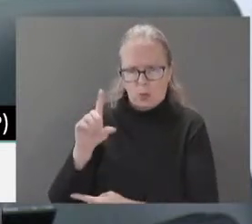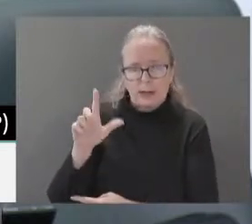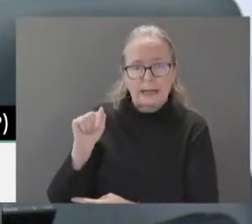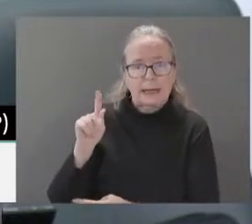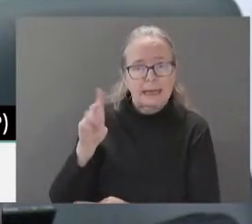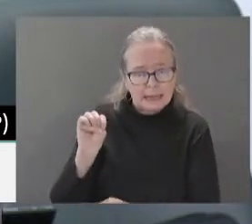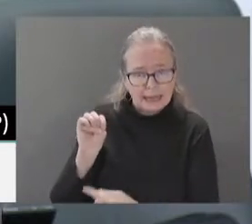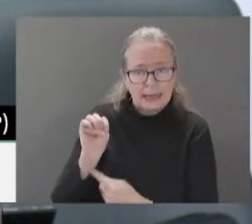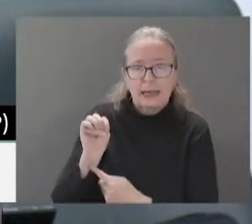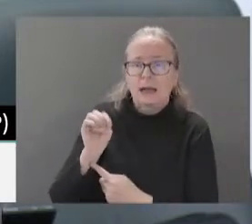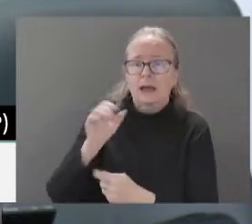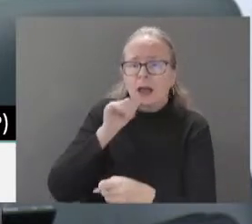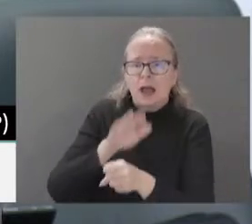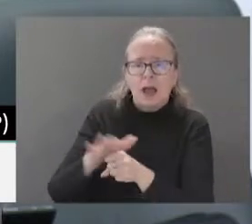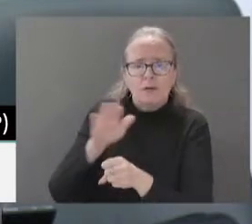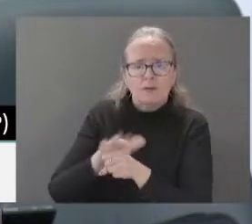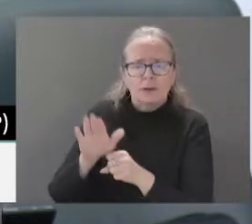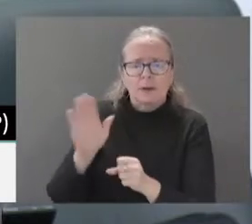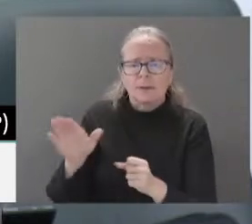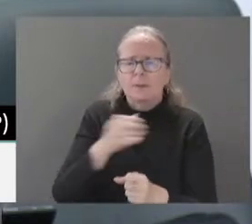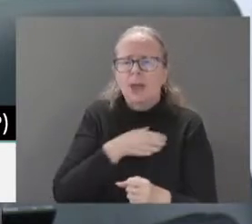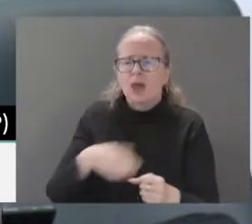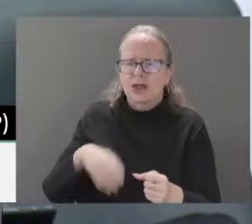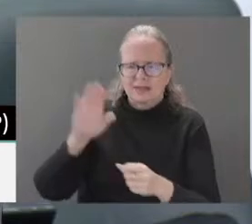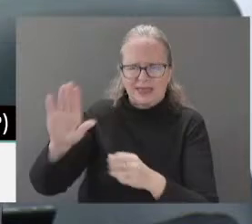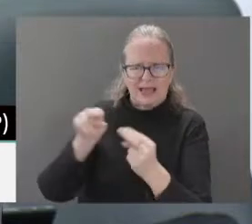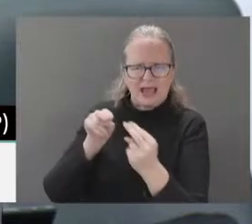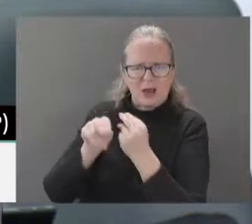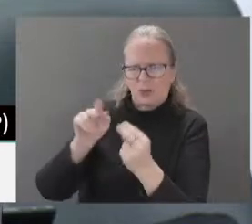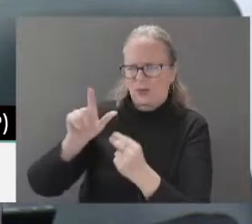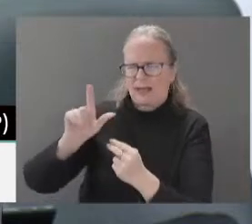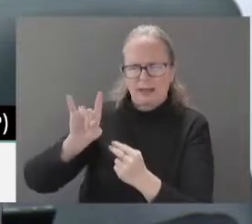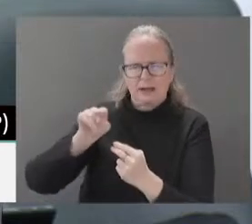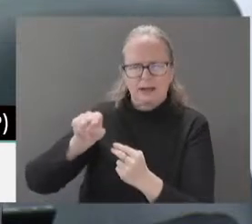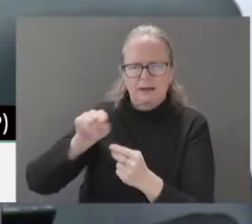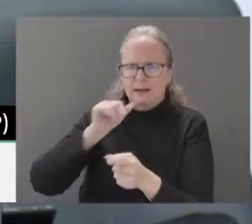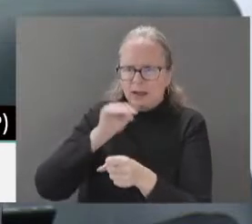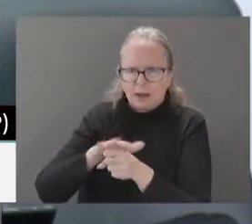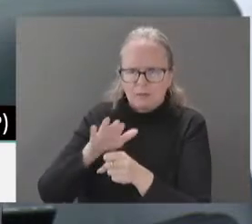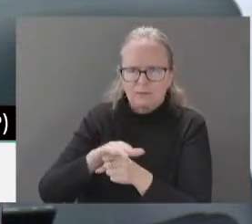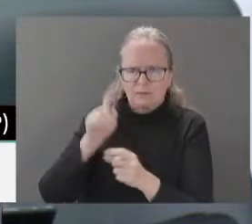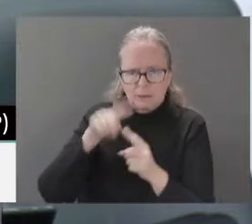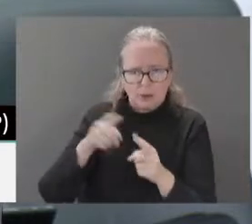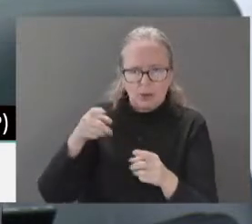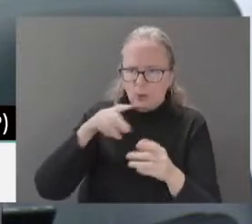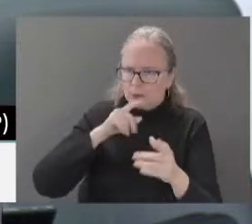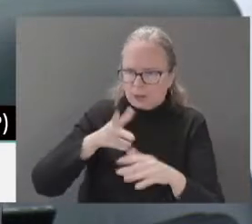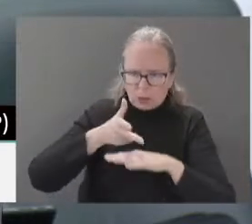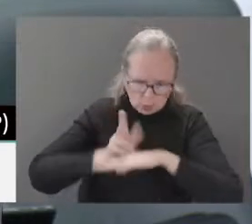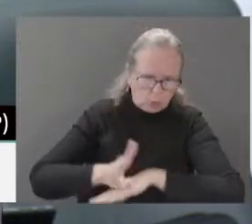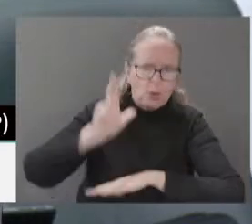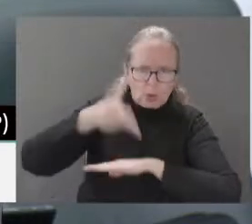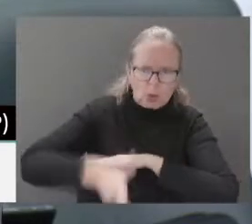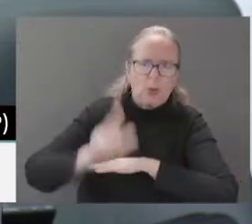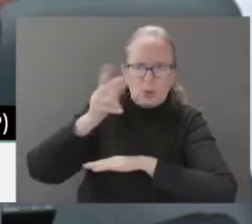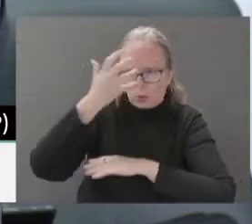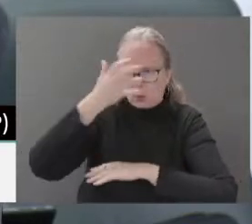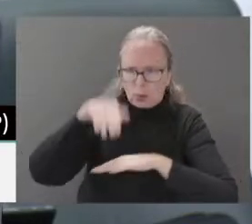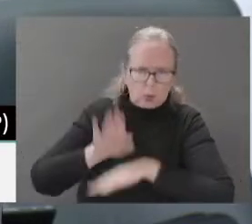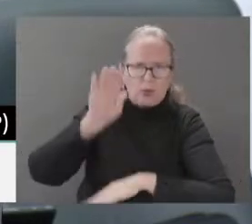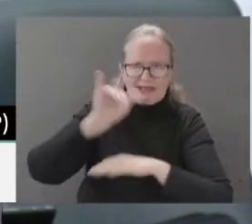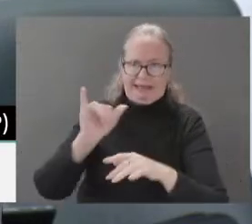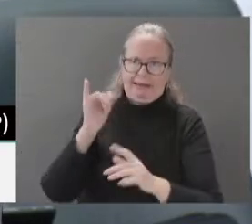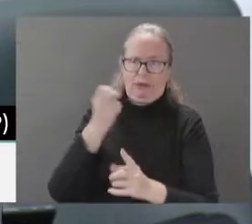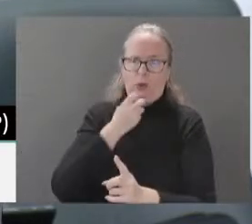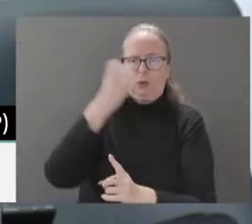28 as a quote goat path and given that we hear the same story from municipalities right across Alberta that the government